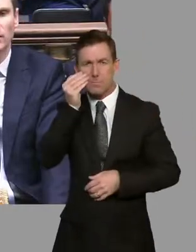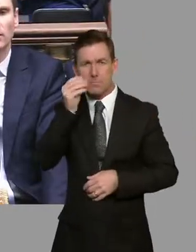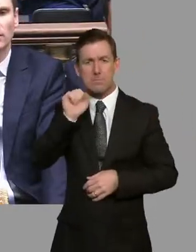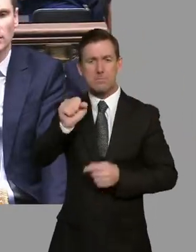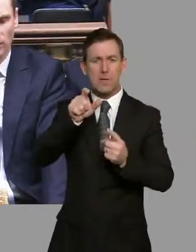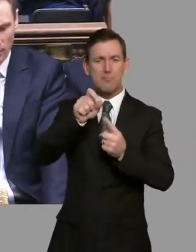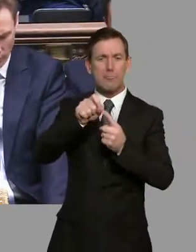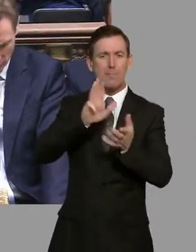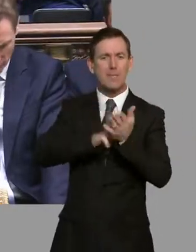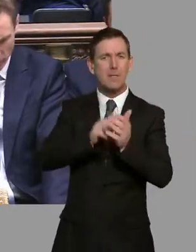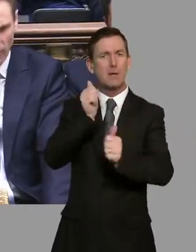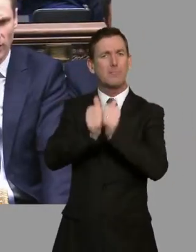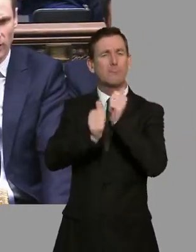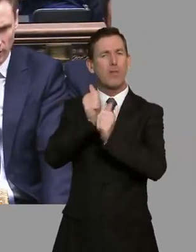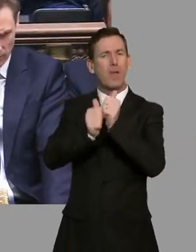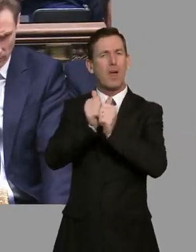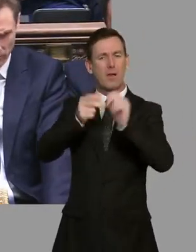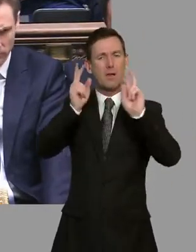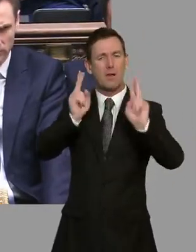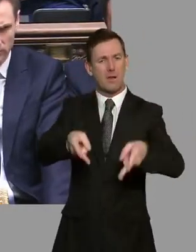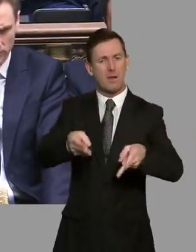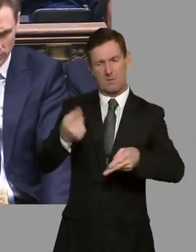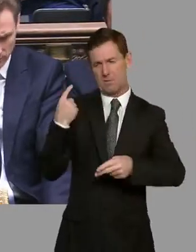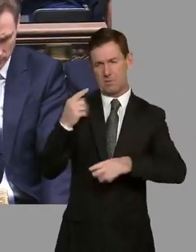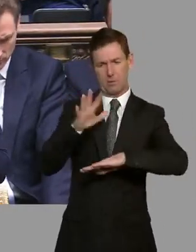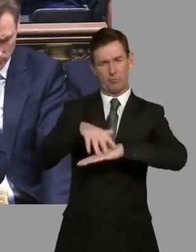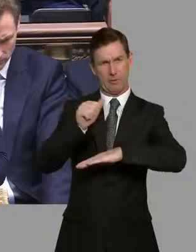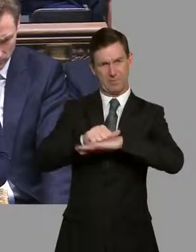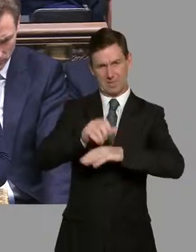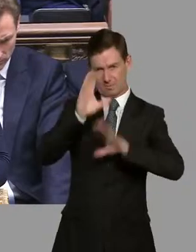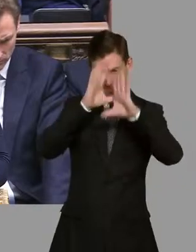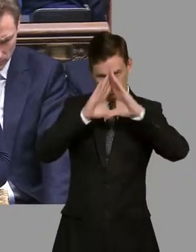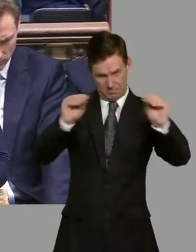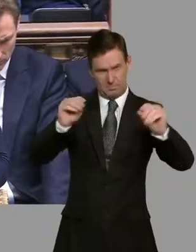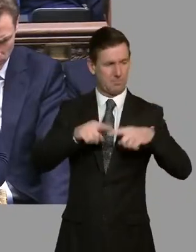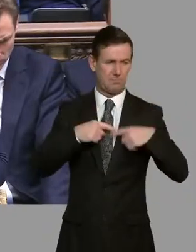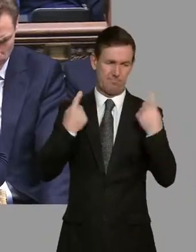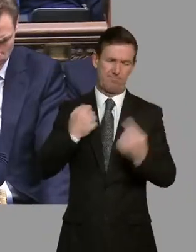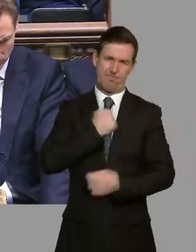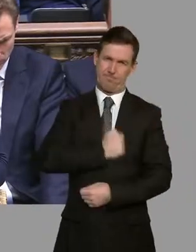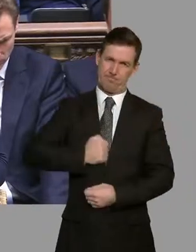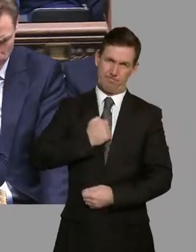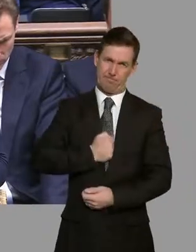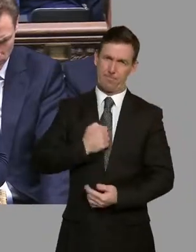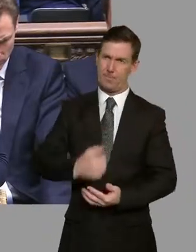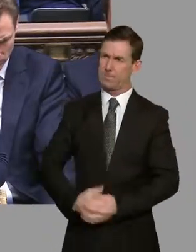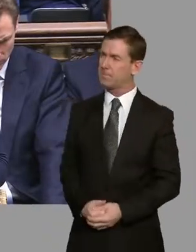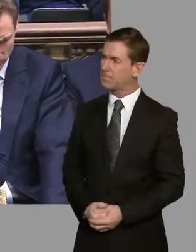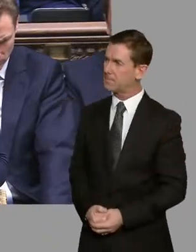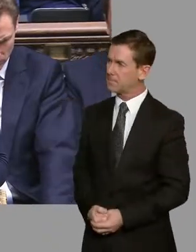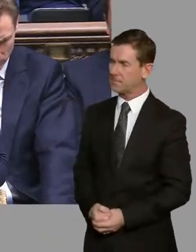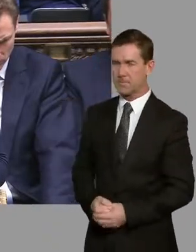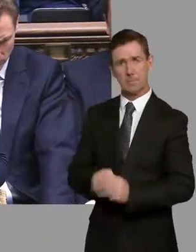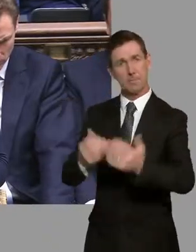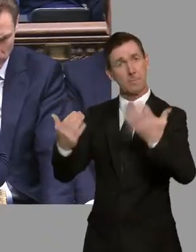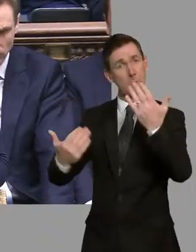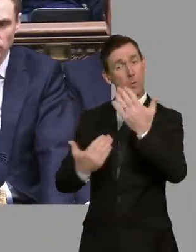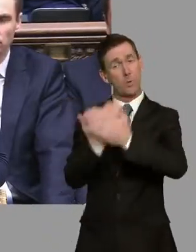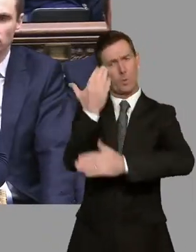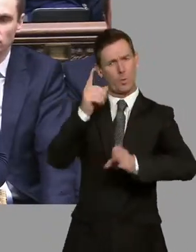our sincerest condolences. The new year has started with a focus on the decades-long rape gang